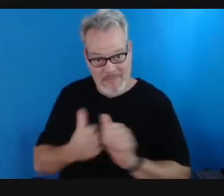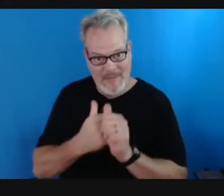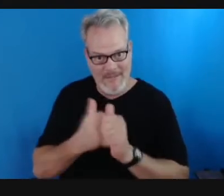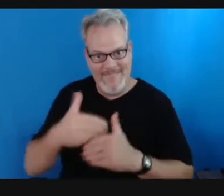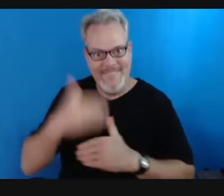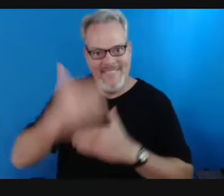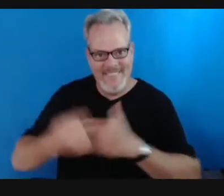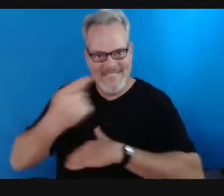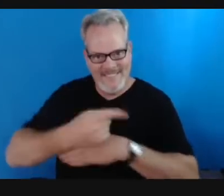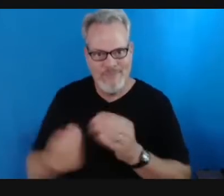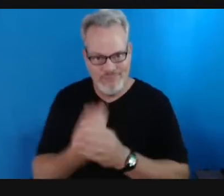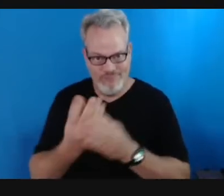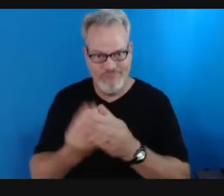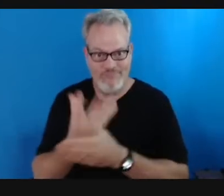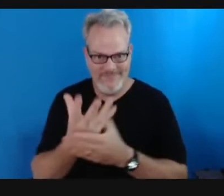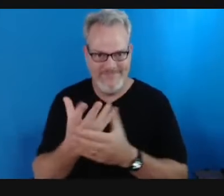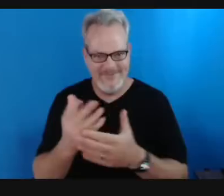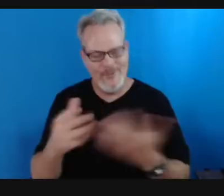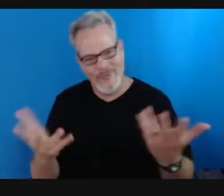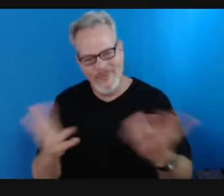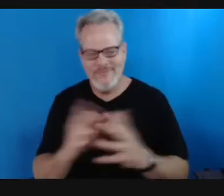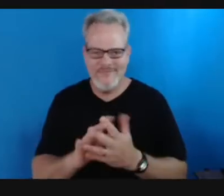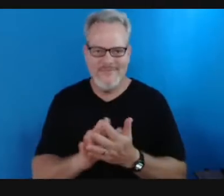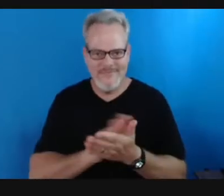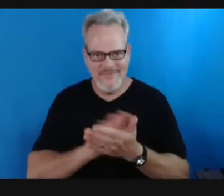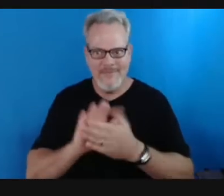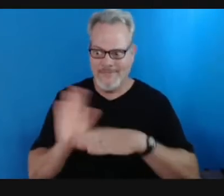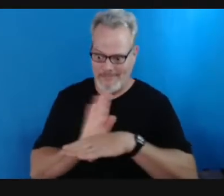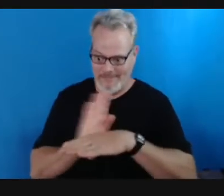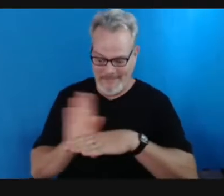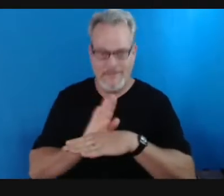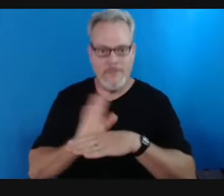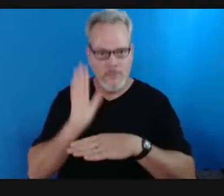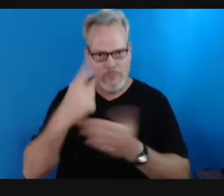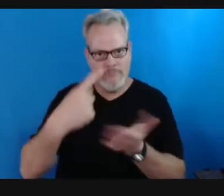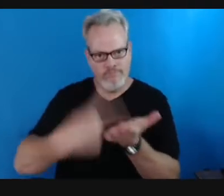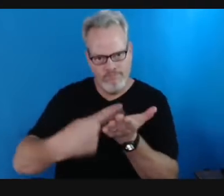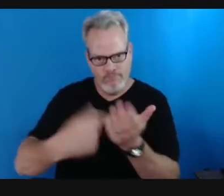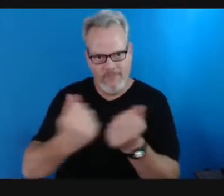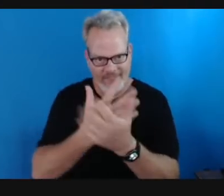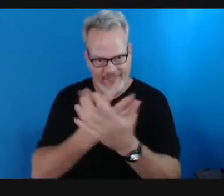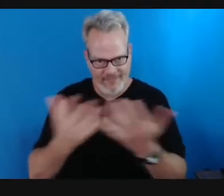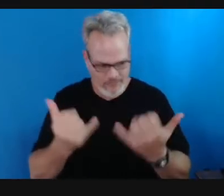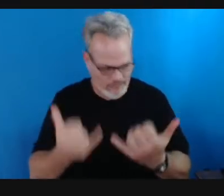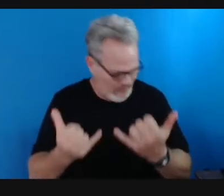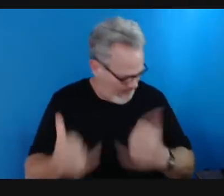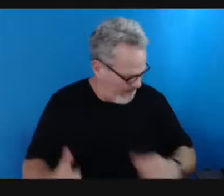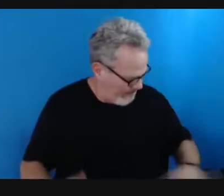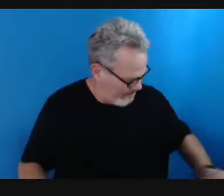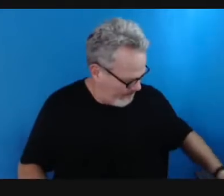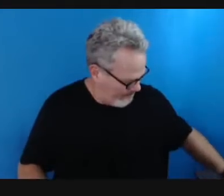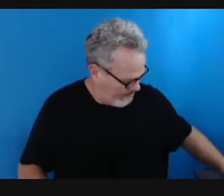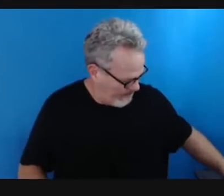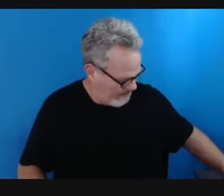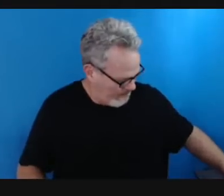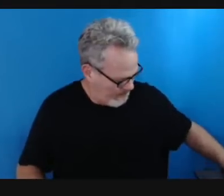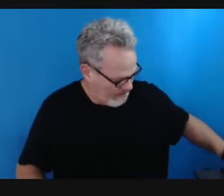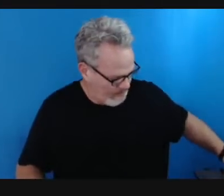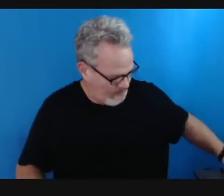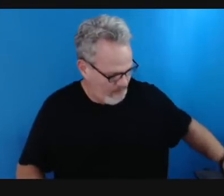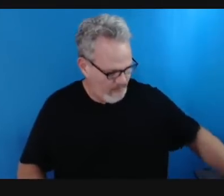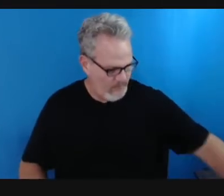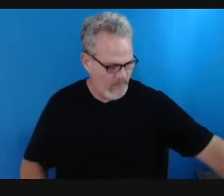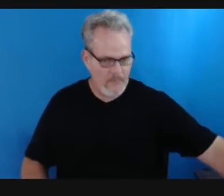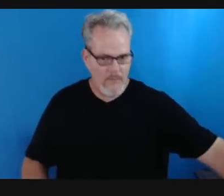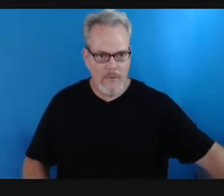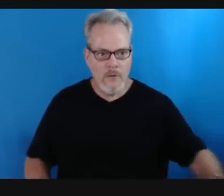usual. And so we'll cover all of that here today, and we'll try to do our best to fill in for Dane, who